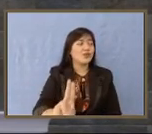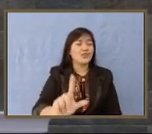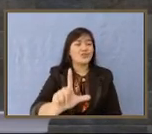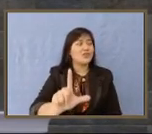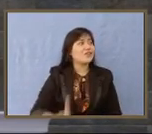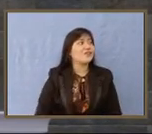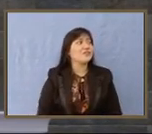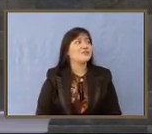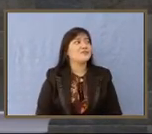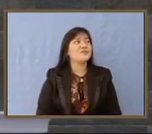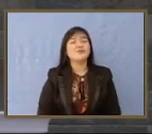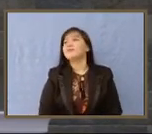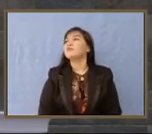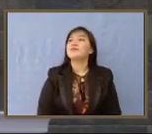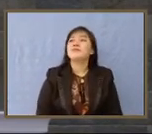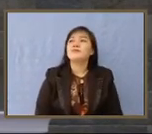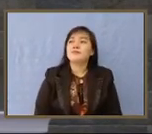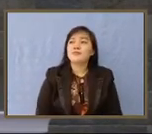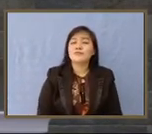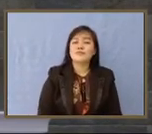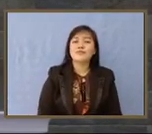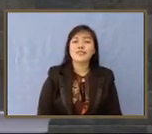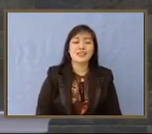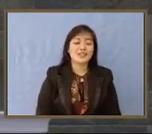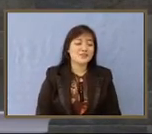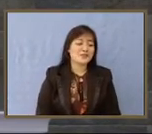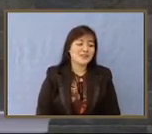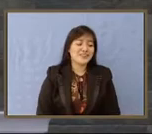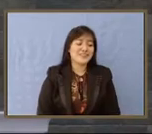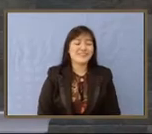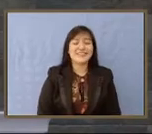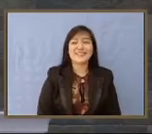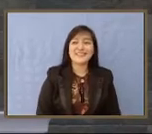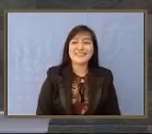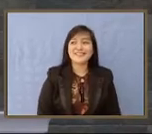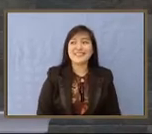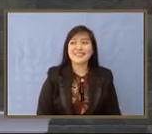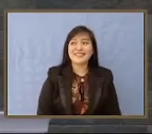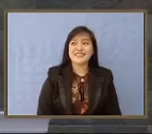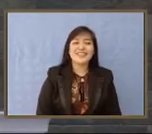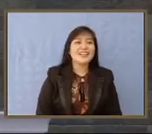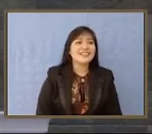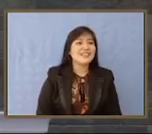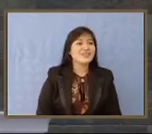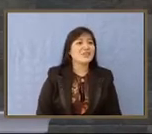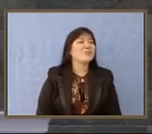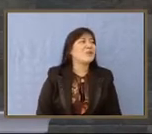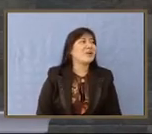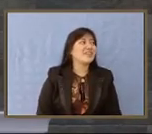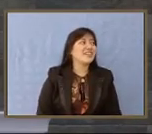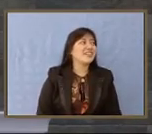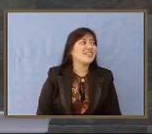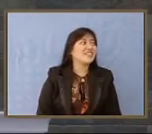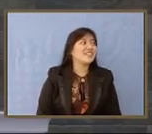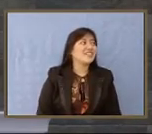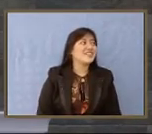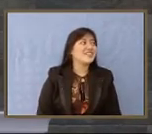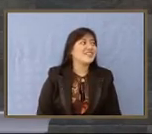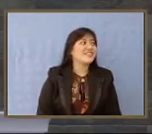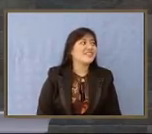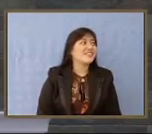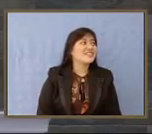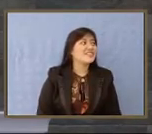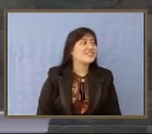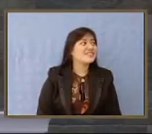pa naman po nun ay si King Saul. Alright, so that is probably around 1050 to 1010 BC.